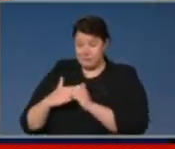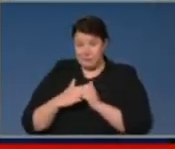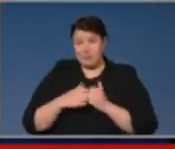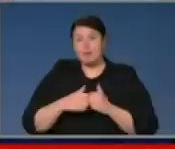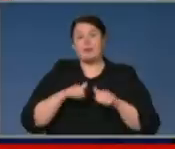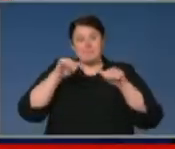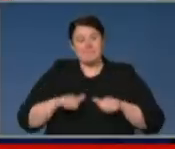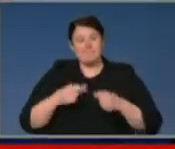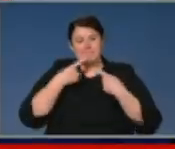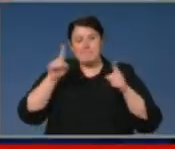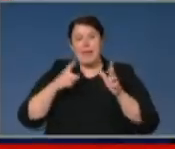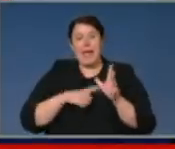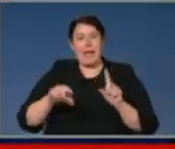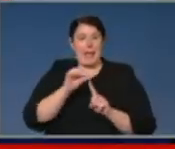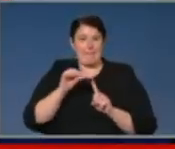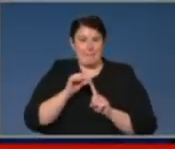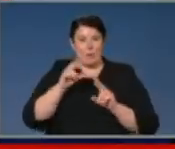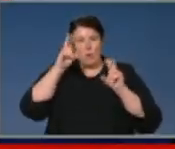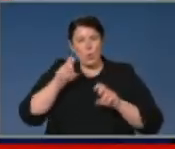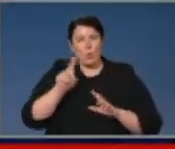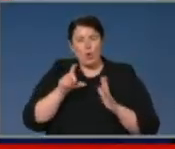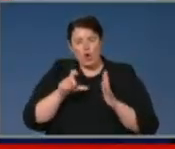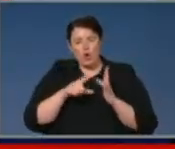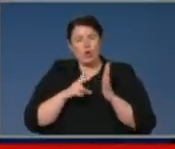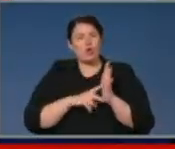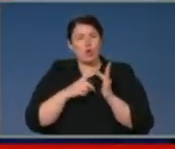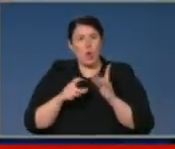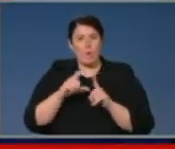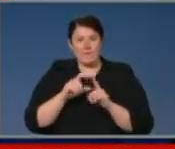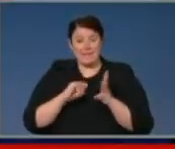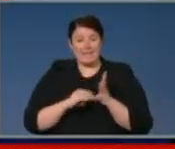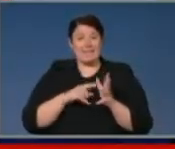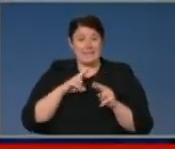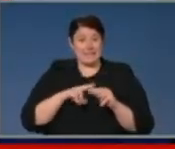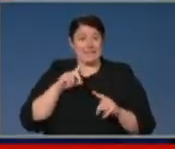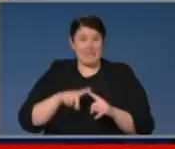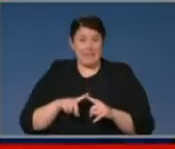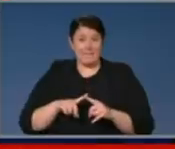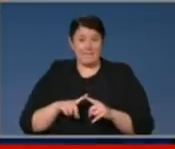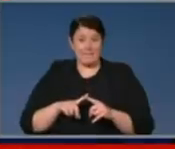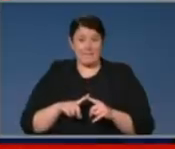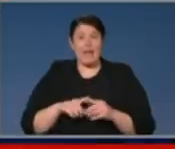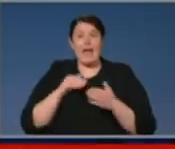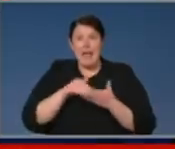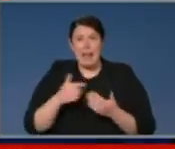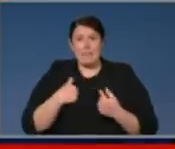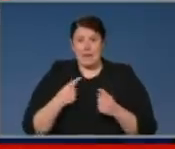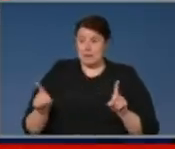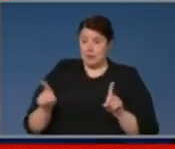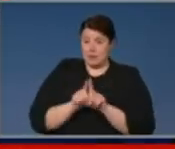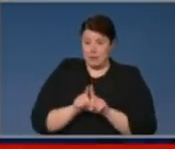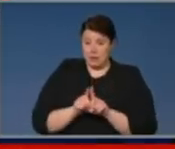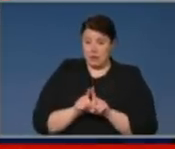what it does is that it assists in the early alert and finding of people who may have been in contact with